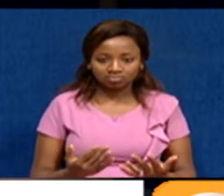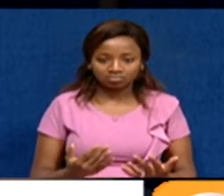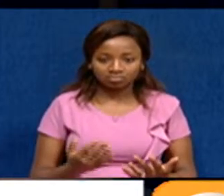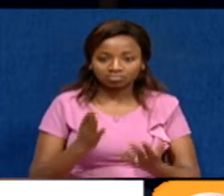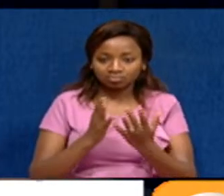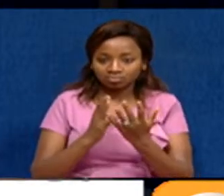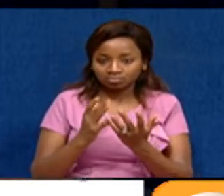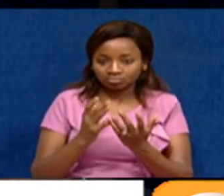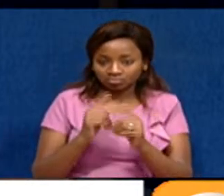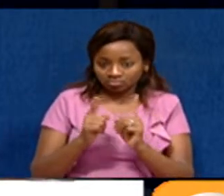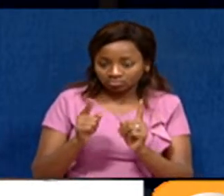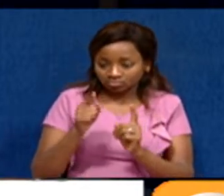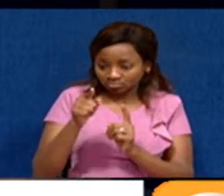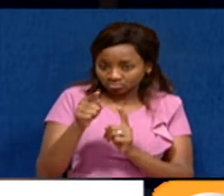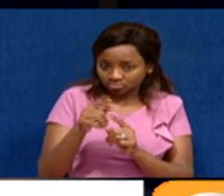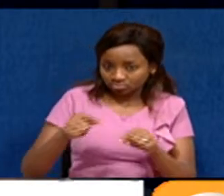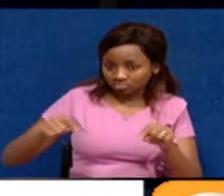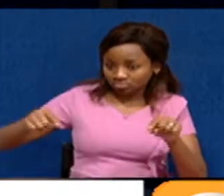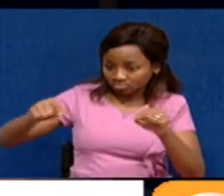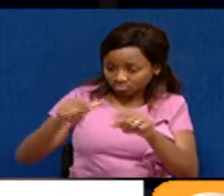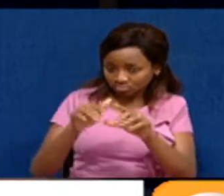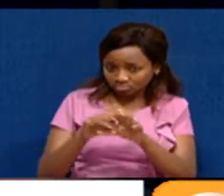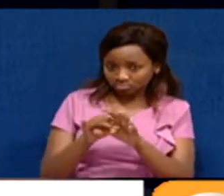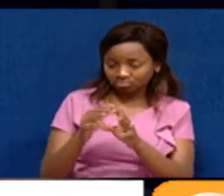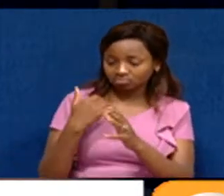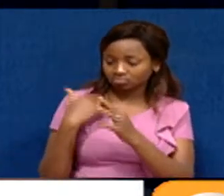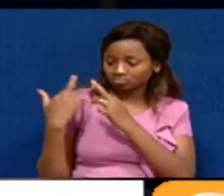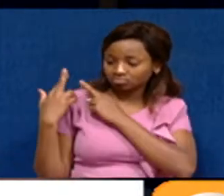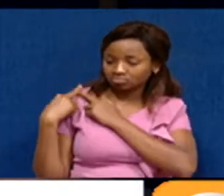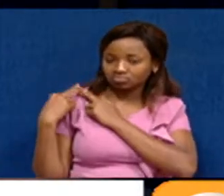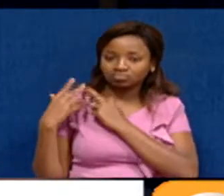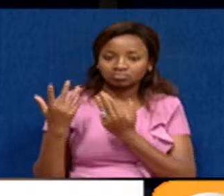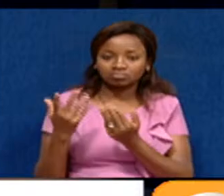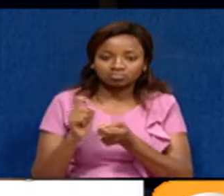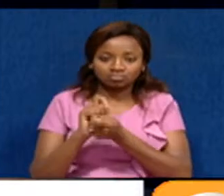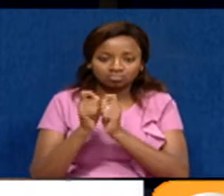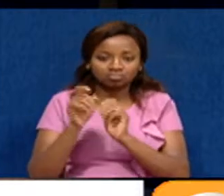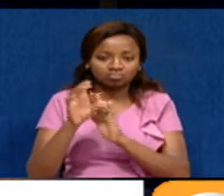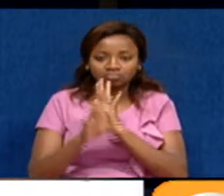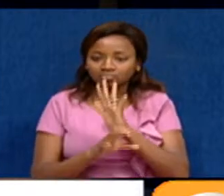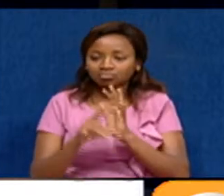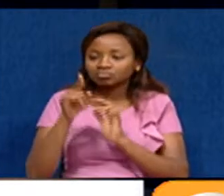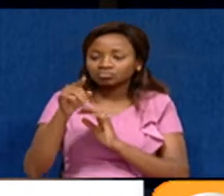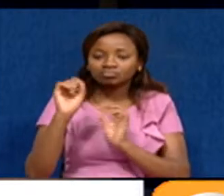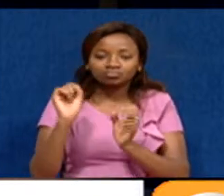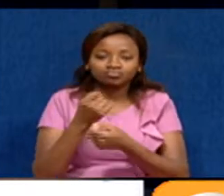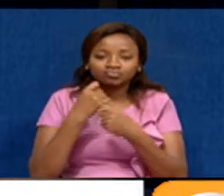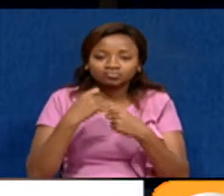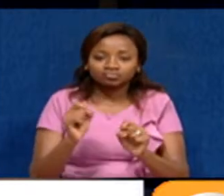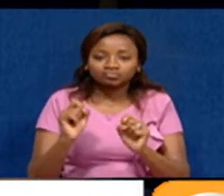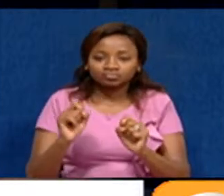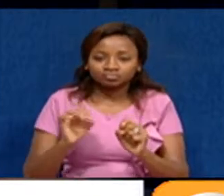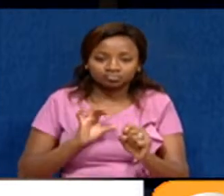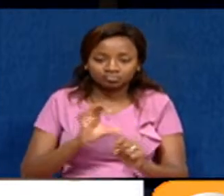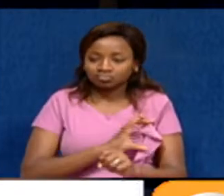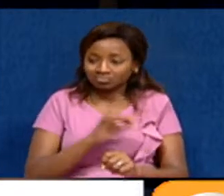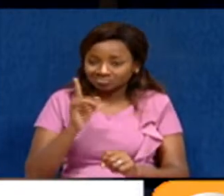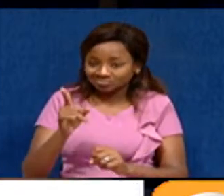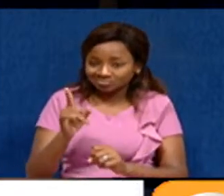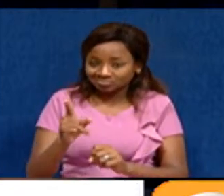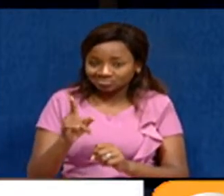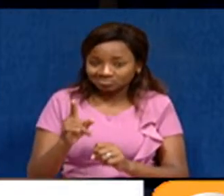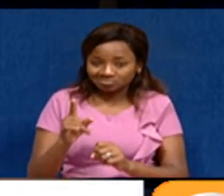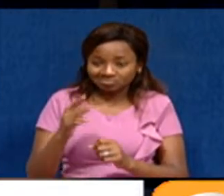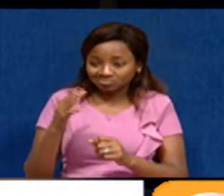the General Assembly that is responsible for adopting or amending the constitution. You cannot amend that constitution if you are not